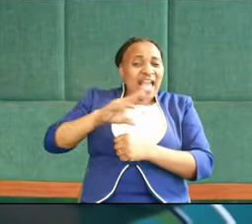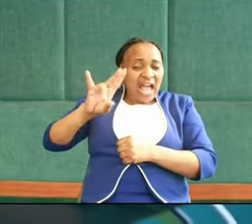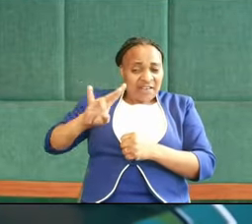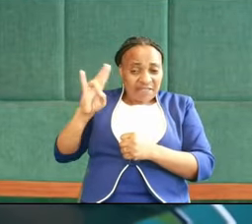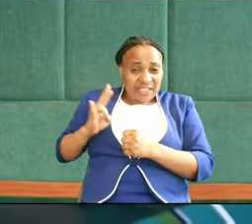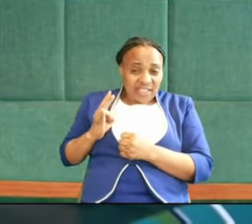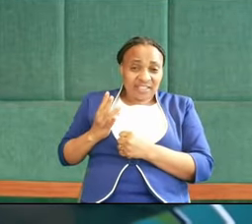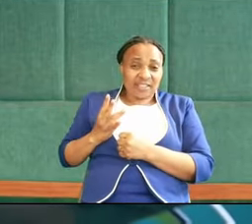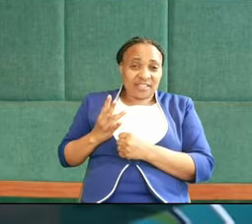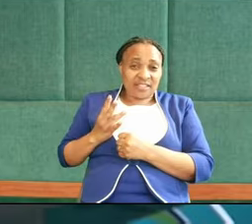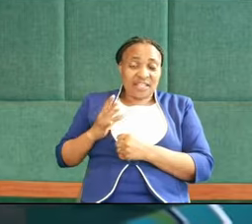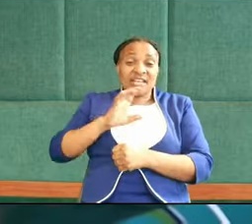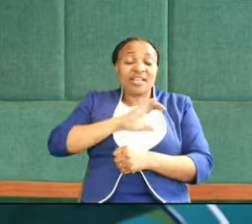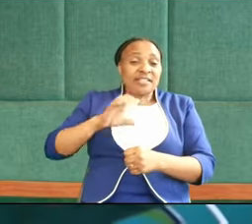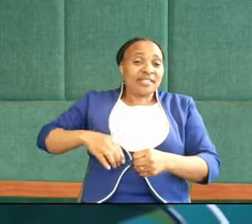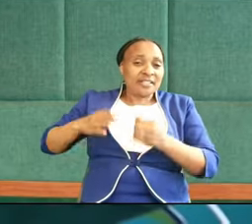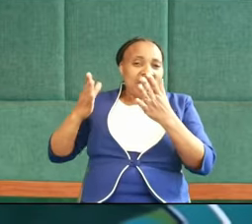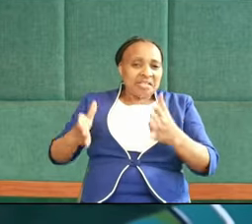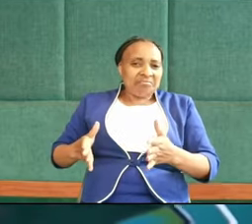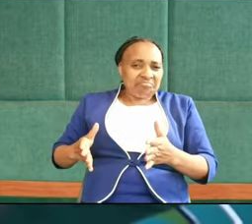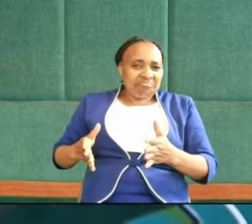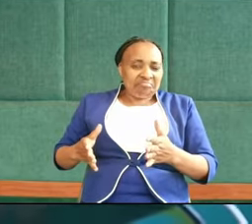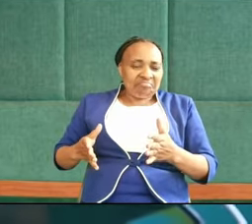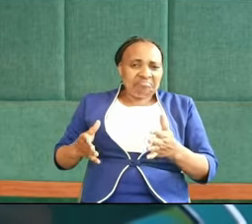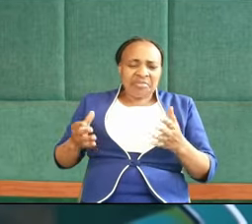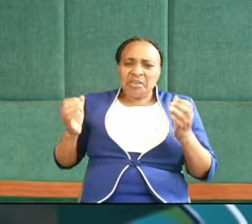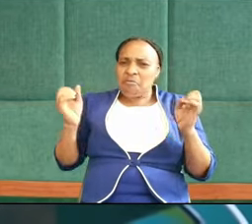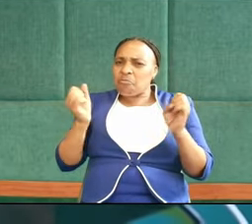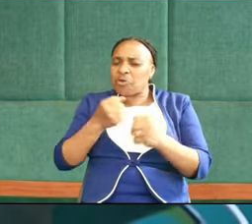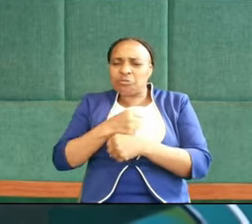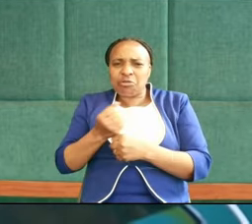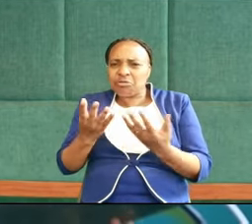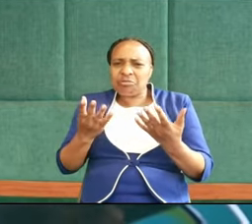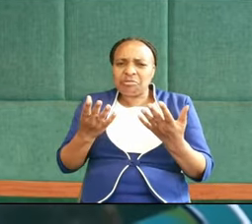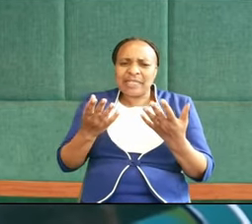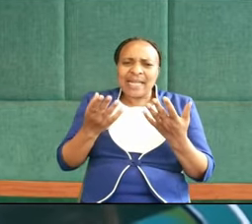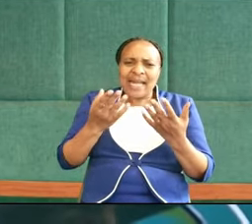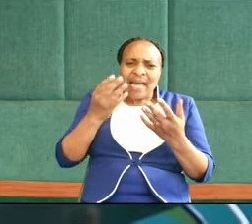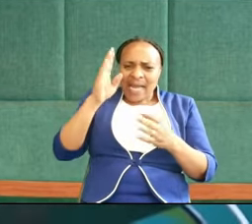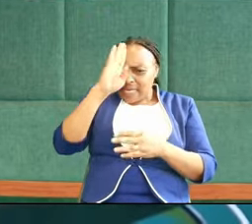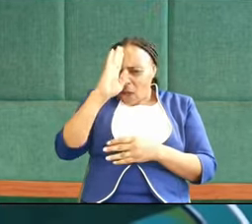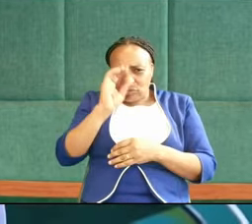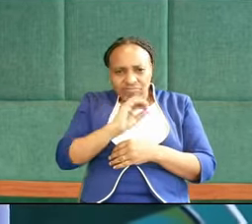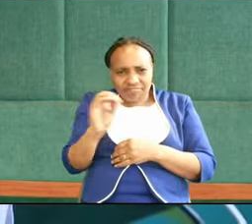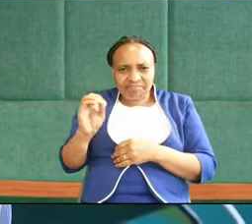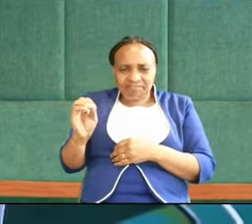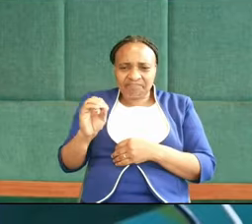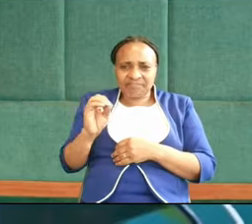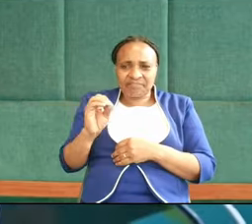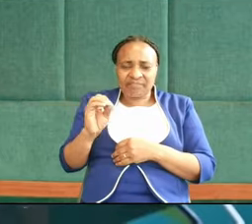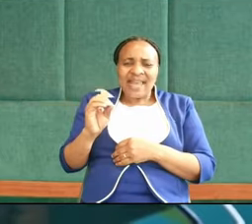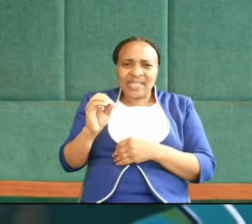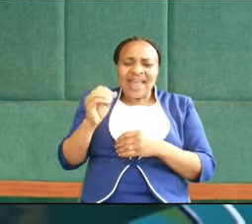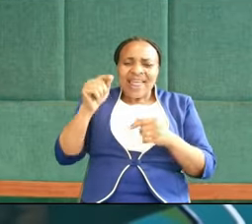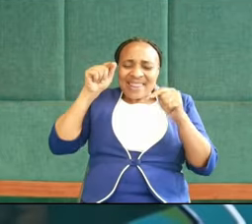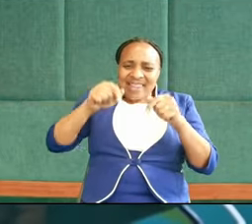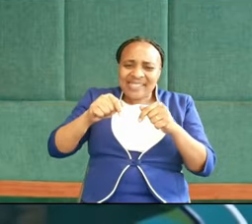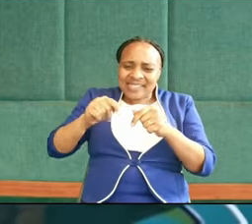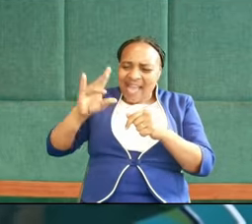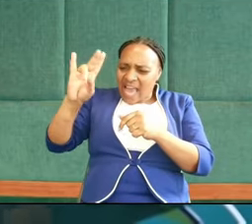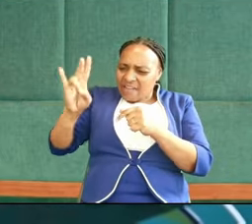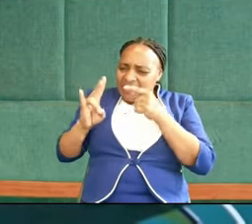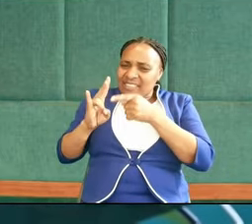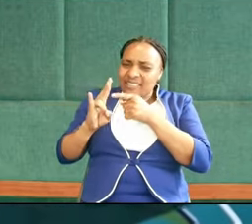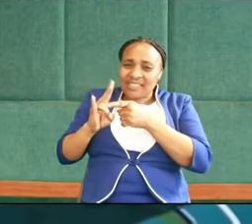Christians. We have things that defines us. We have things that locate us. We